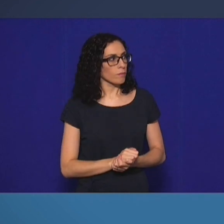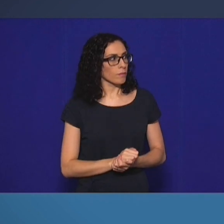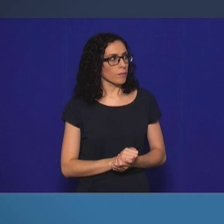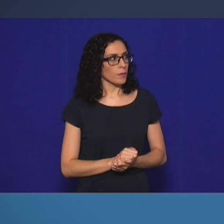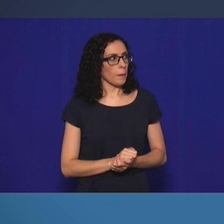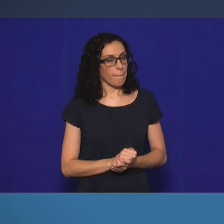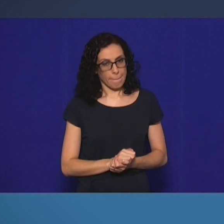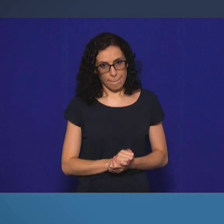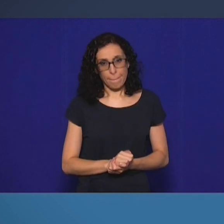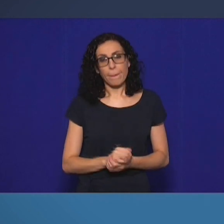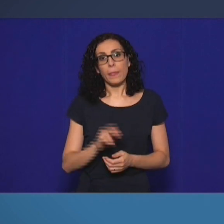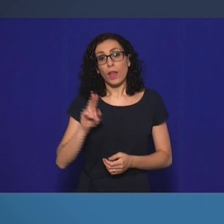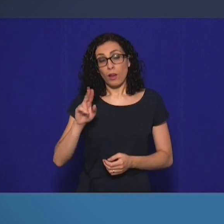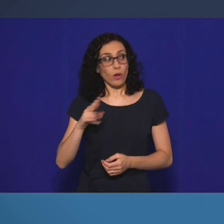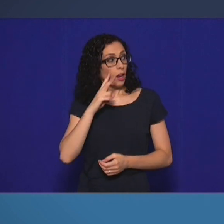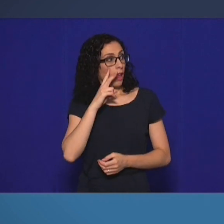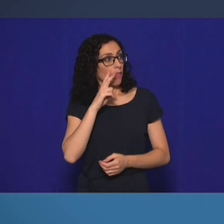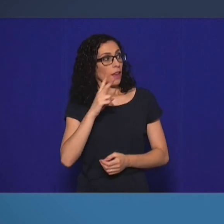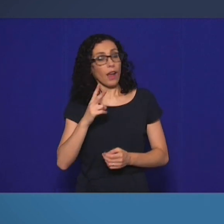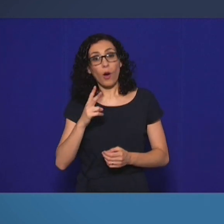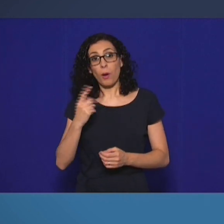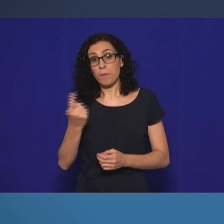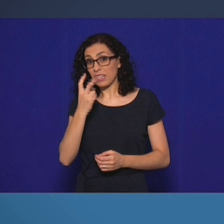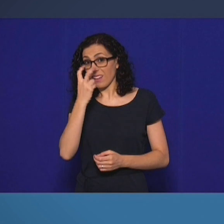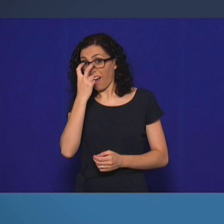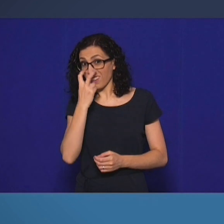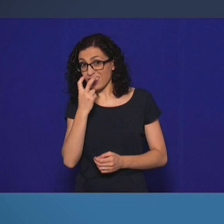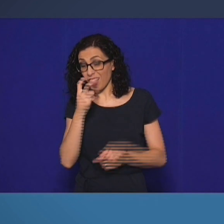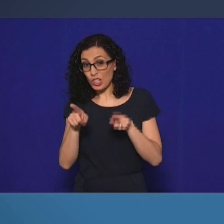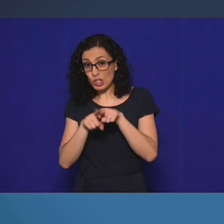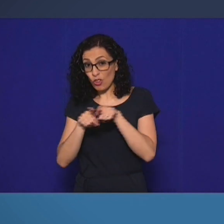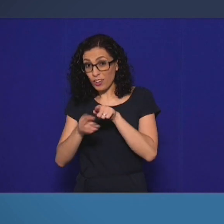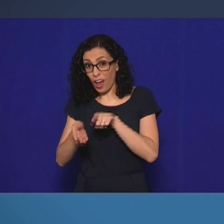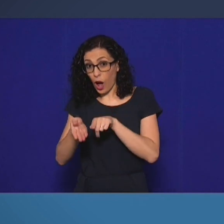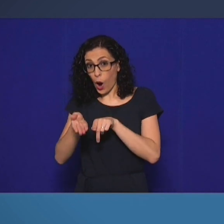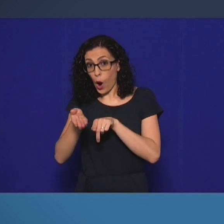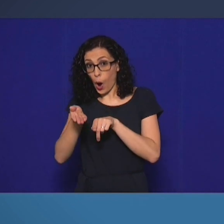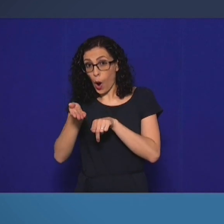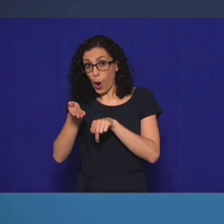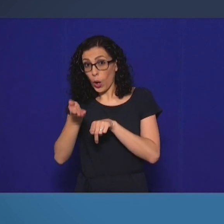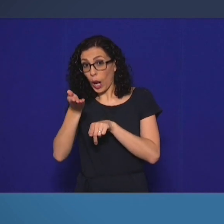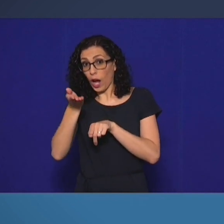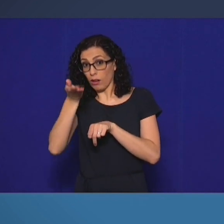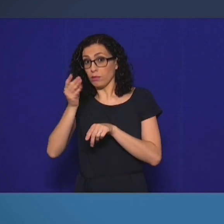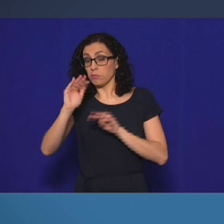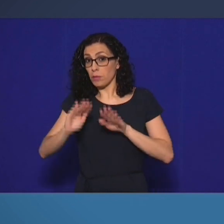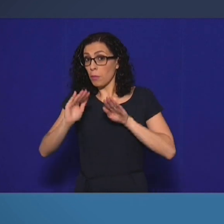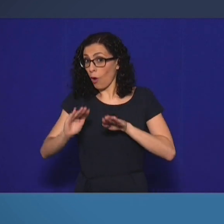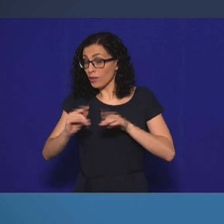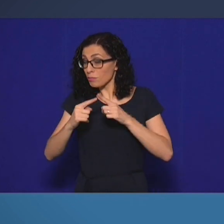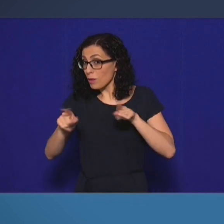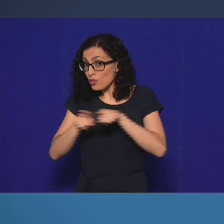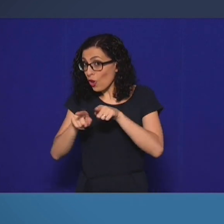anzjani qiegħda tiġri wkoll. U allura hekk l-appell huwa li rridu noqogħdu ħafna attenti kemm għal-firxa li